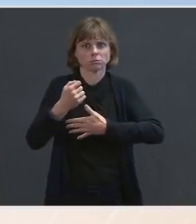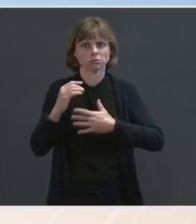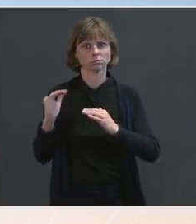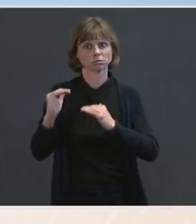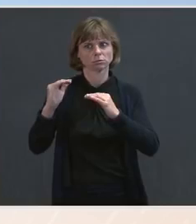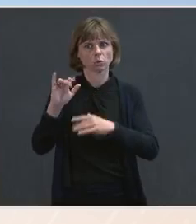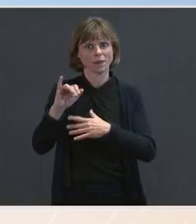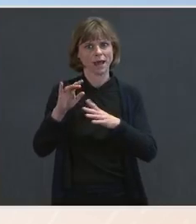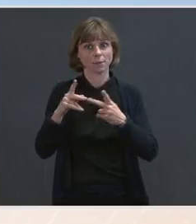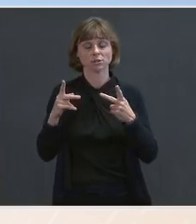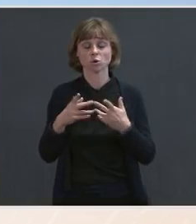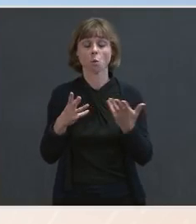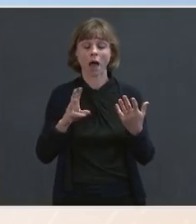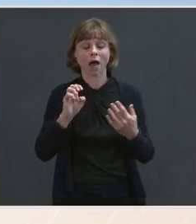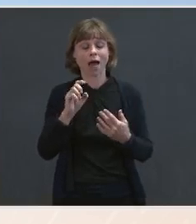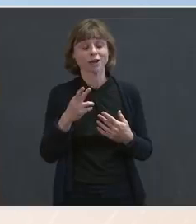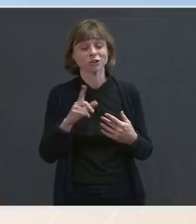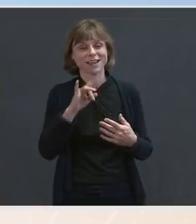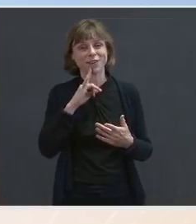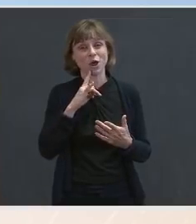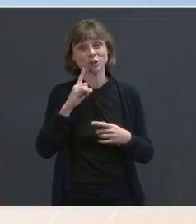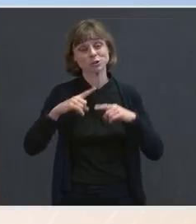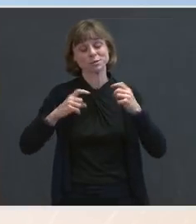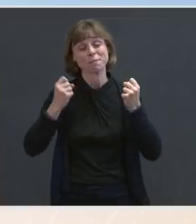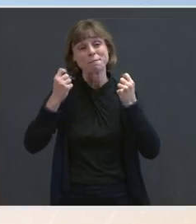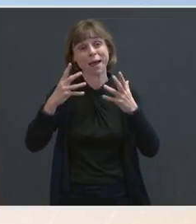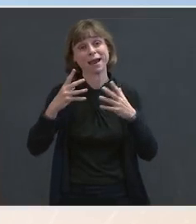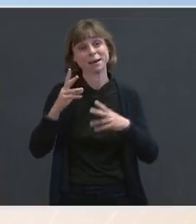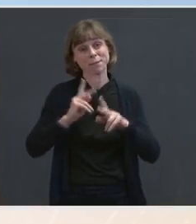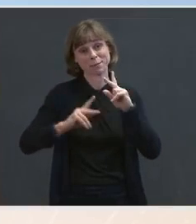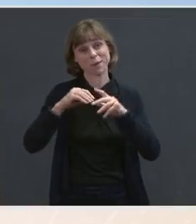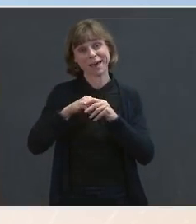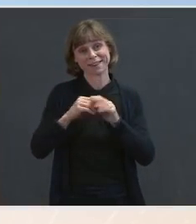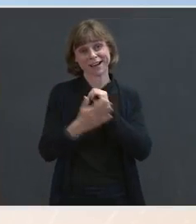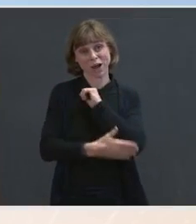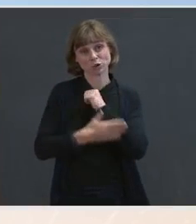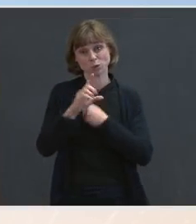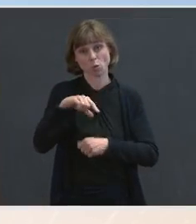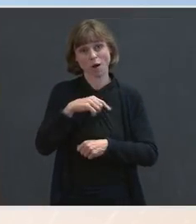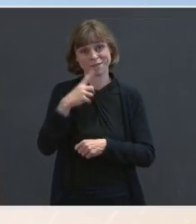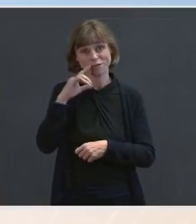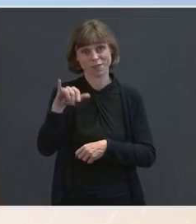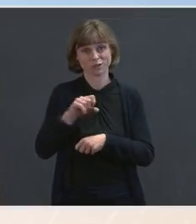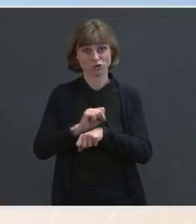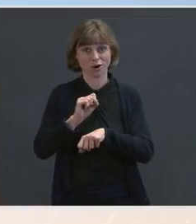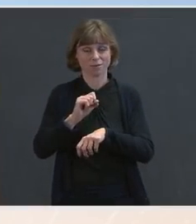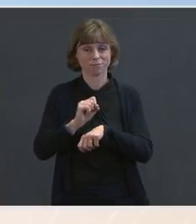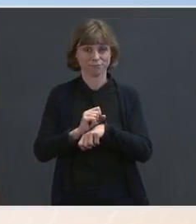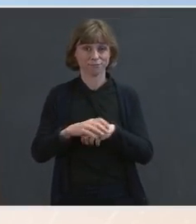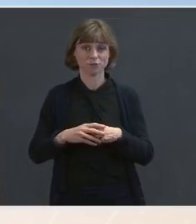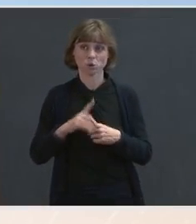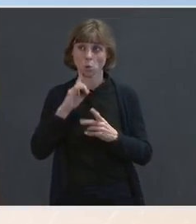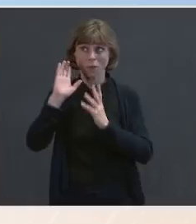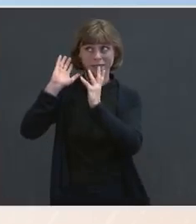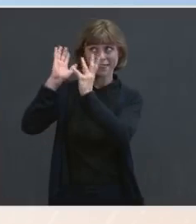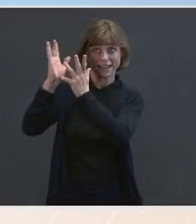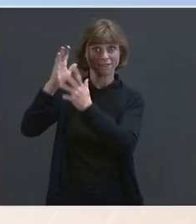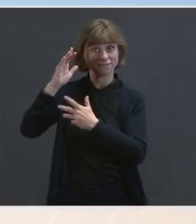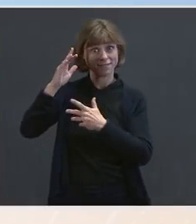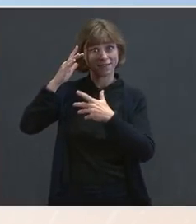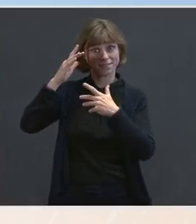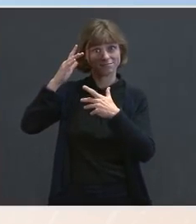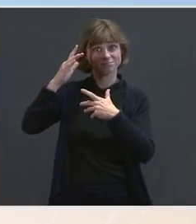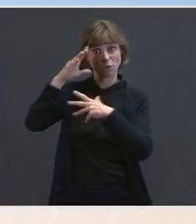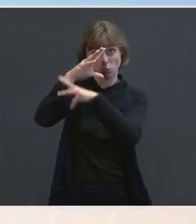Well, Ashley, there's a range of individuals in the country who are qualified for the job, so we'll leave him the space and time to make a